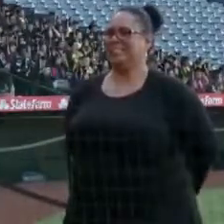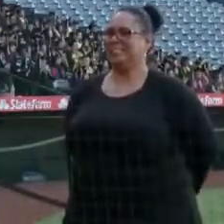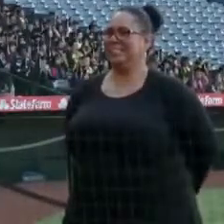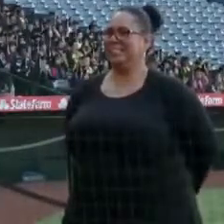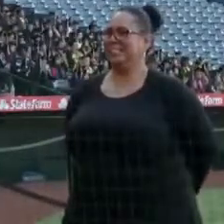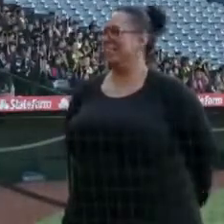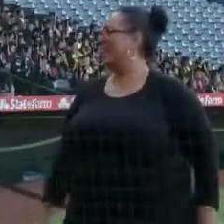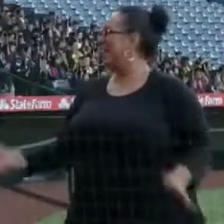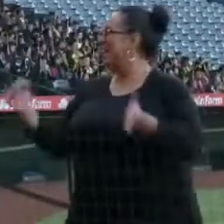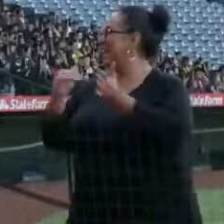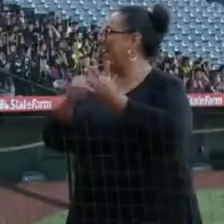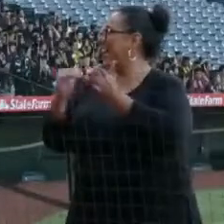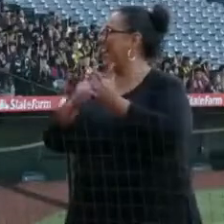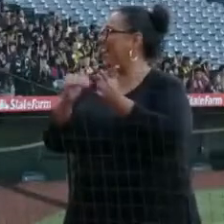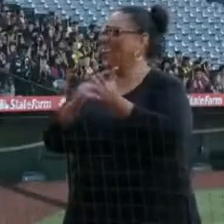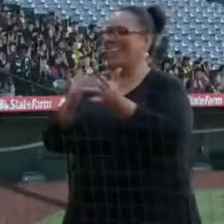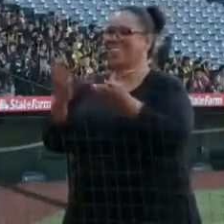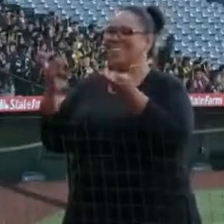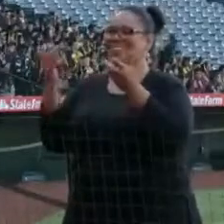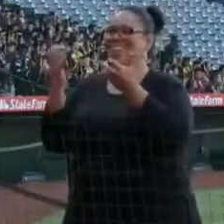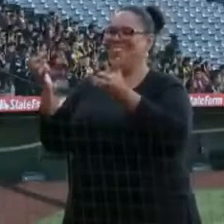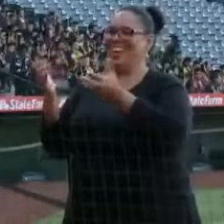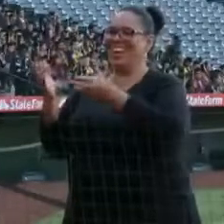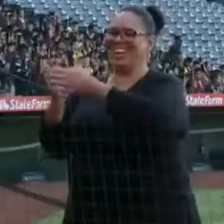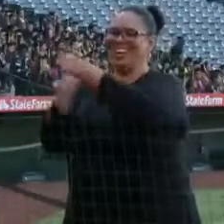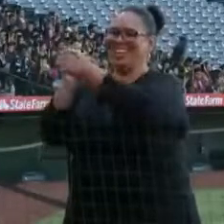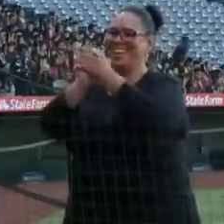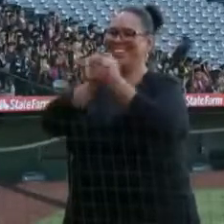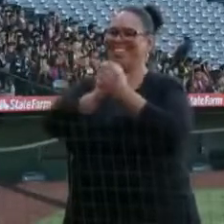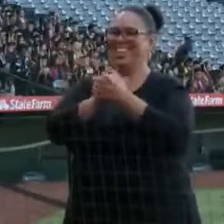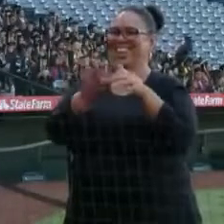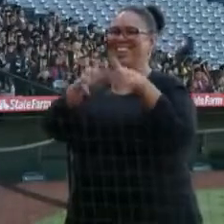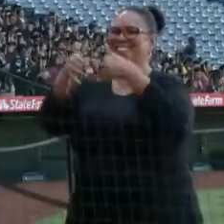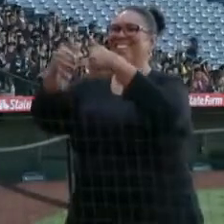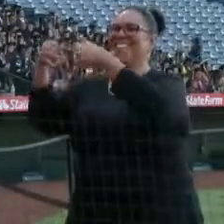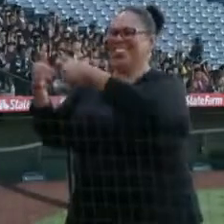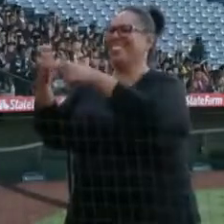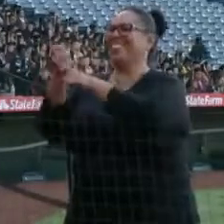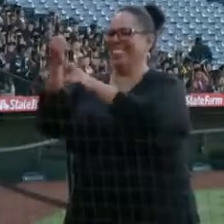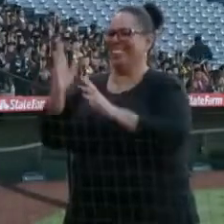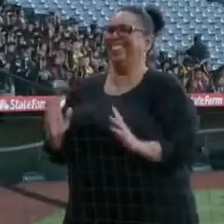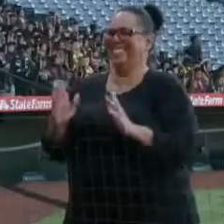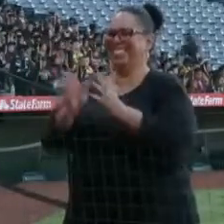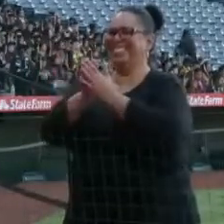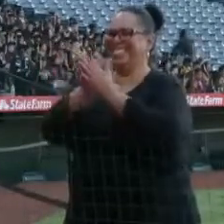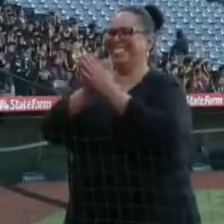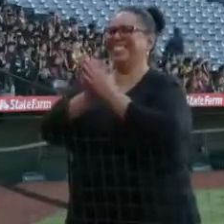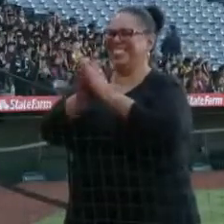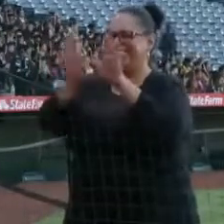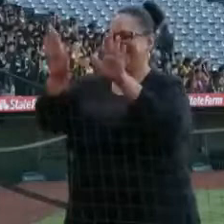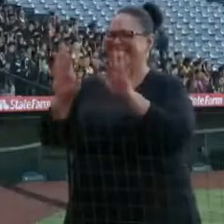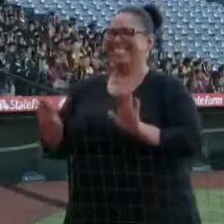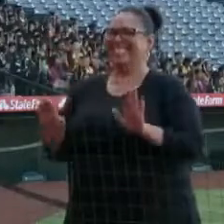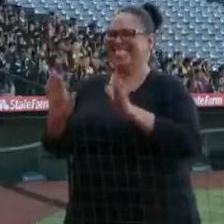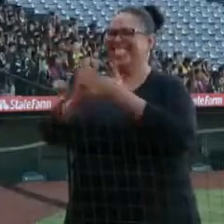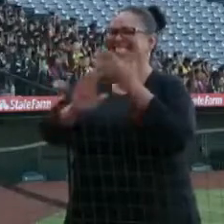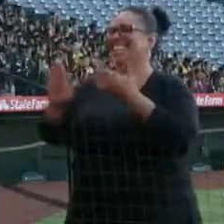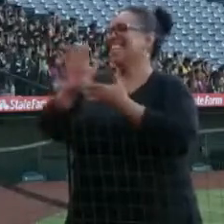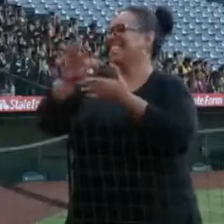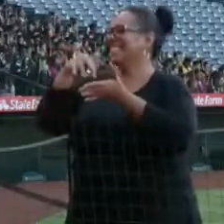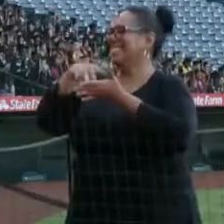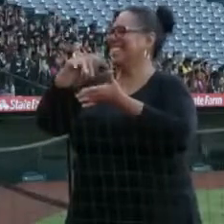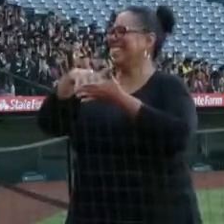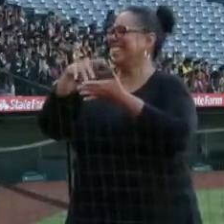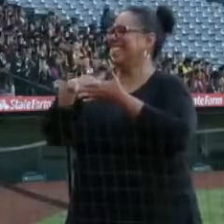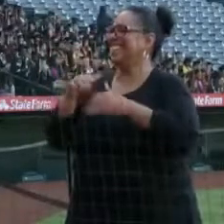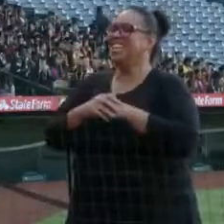Once again, we would like to congratulate all our award winners in their pursuit of excellence in the College of Liberal Arts graduate studies.